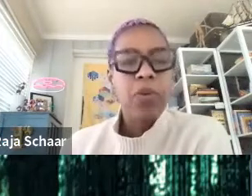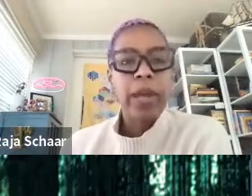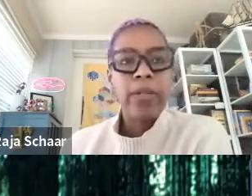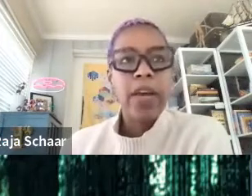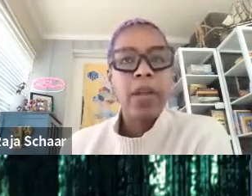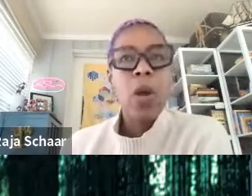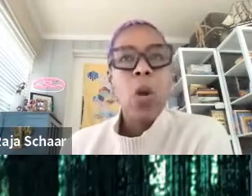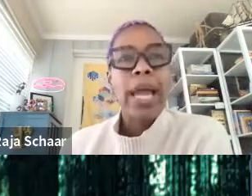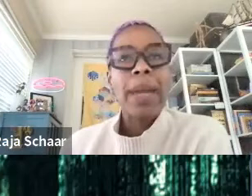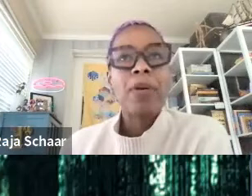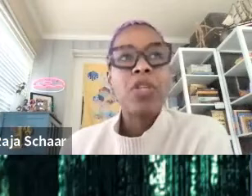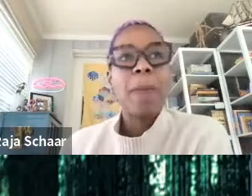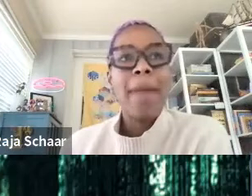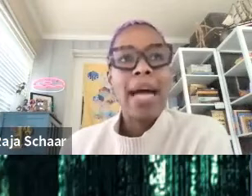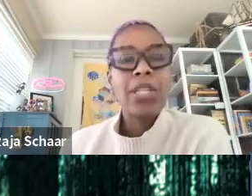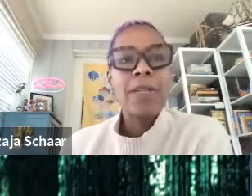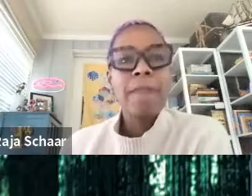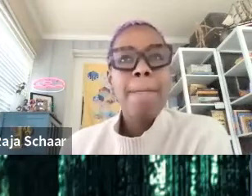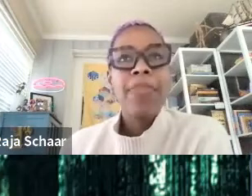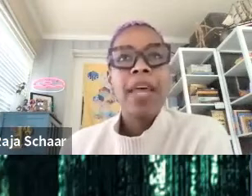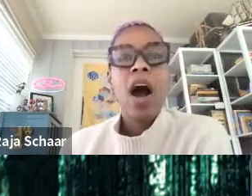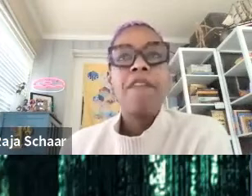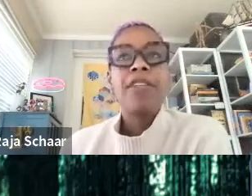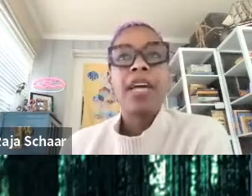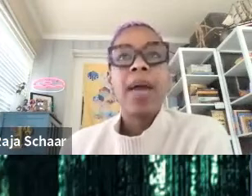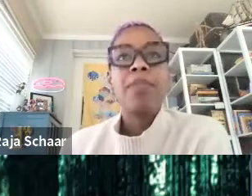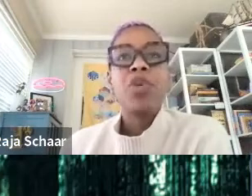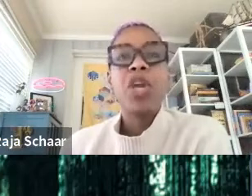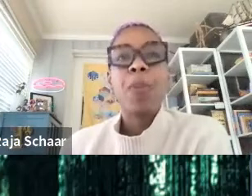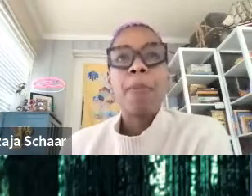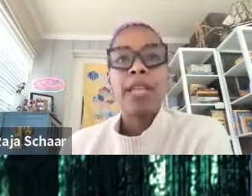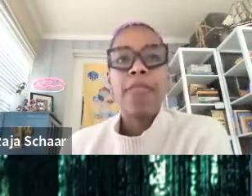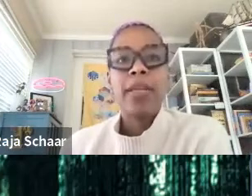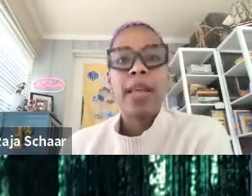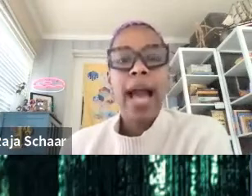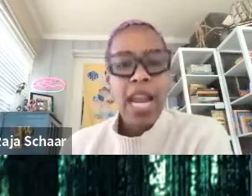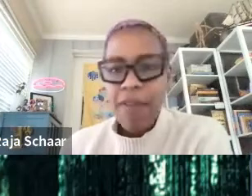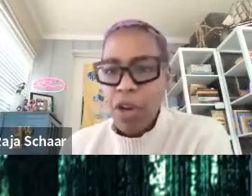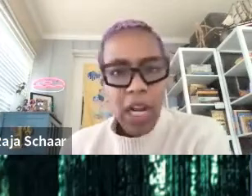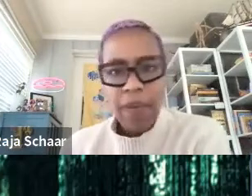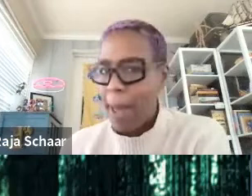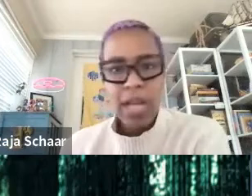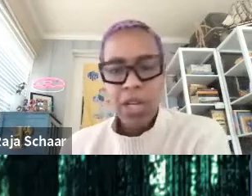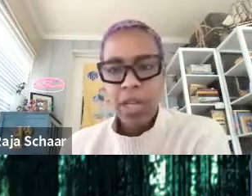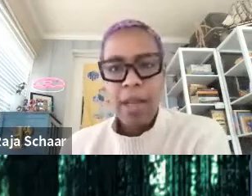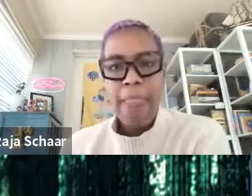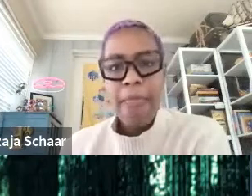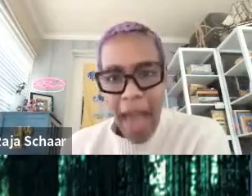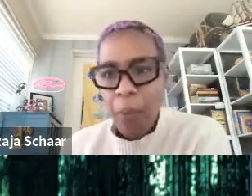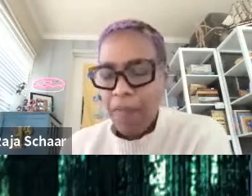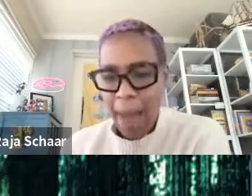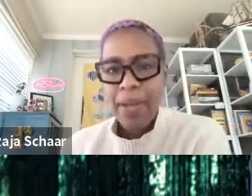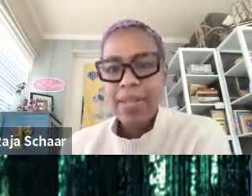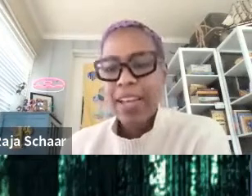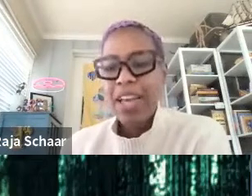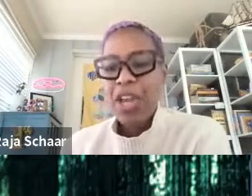what the creators of it were able to imagine, that oftentimes you hear people say things like, I never could have imagined that that